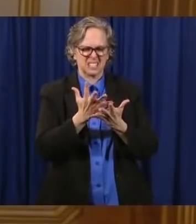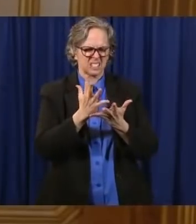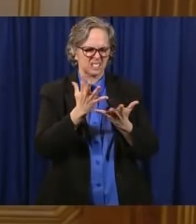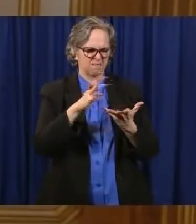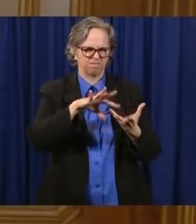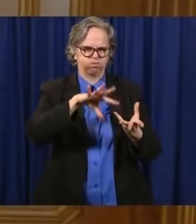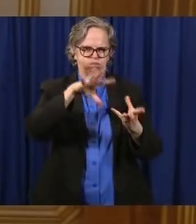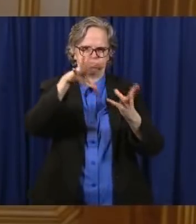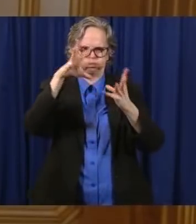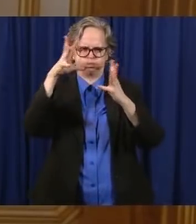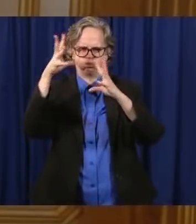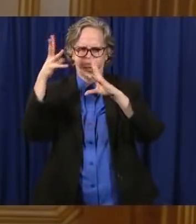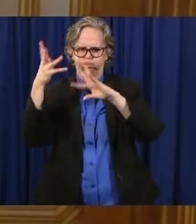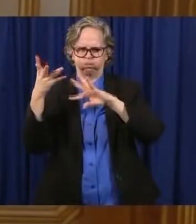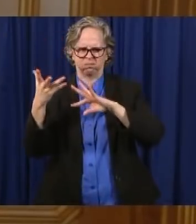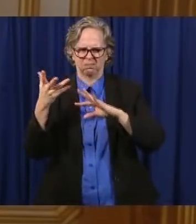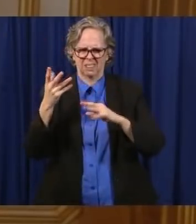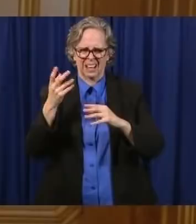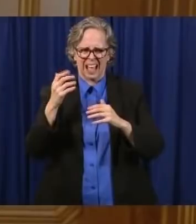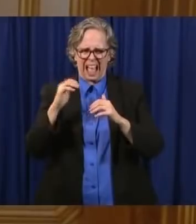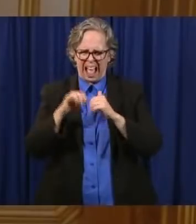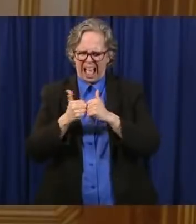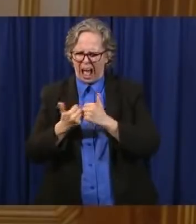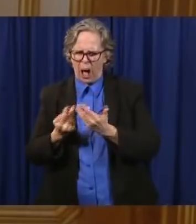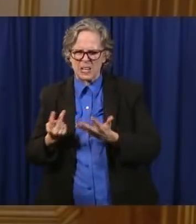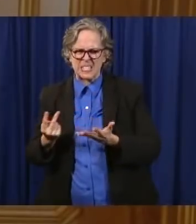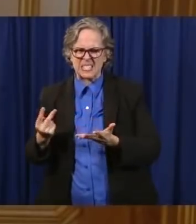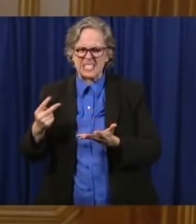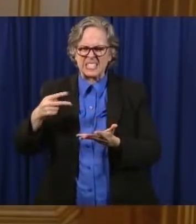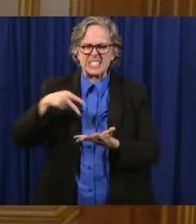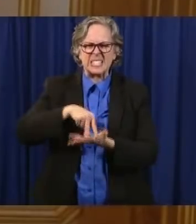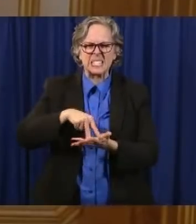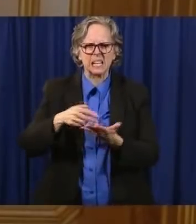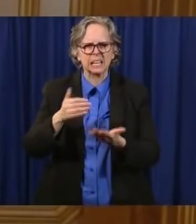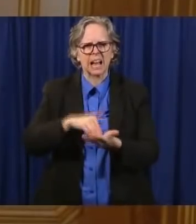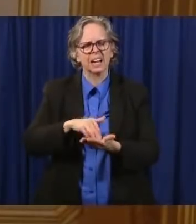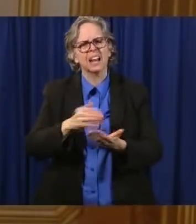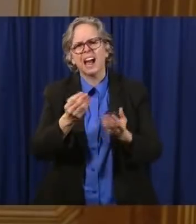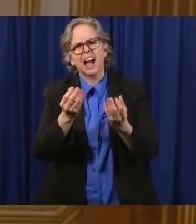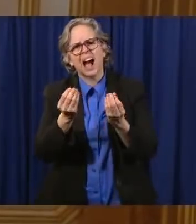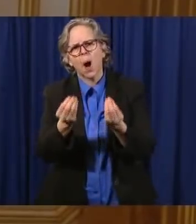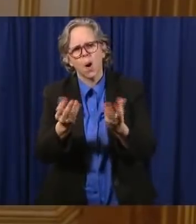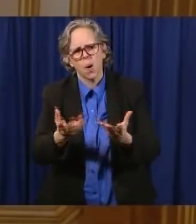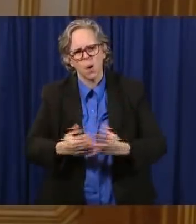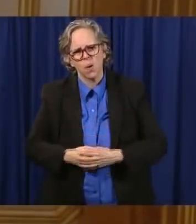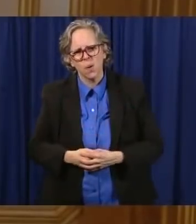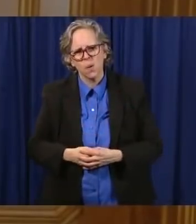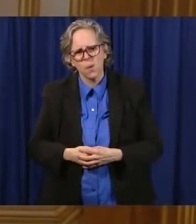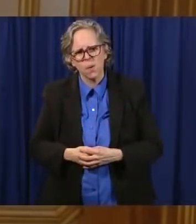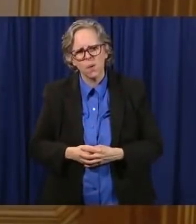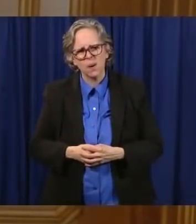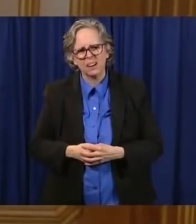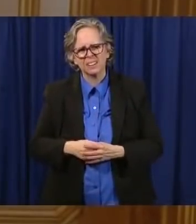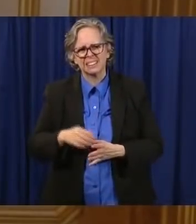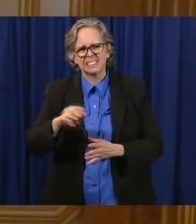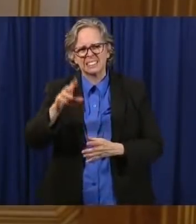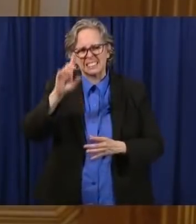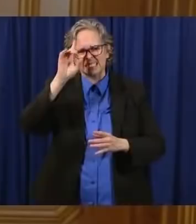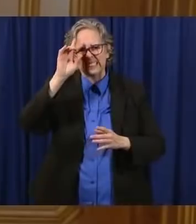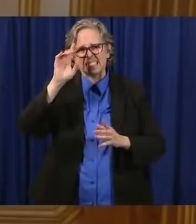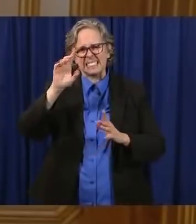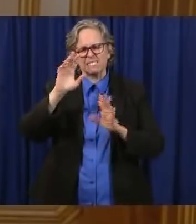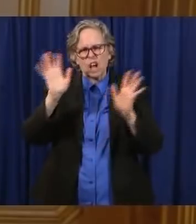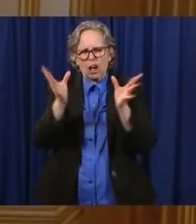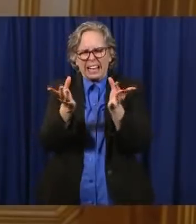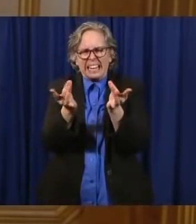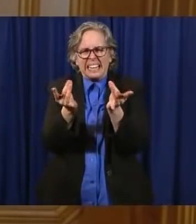back out of this. So this is a very delicate thing to do. It takes